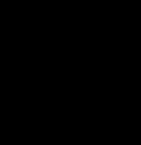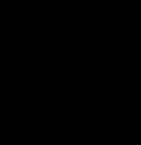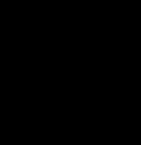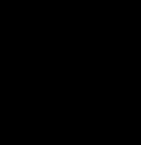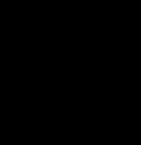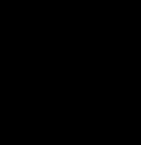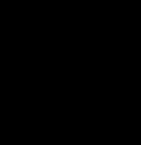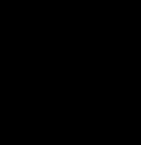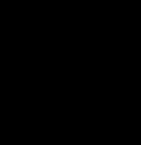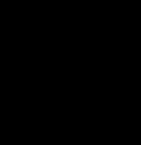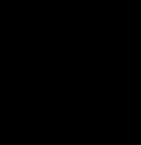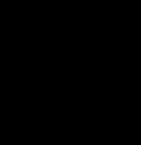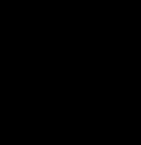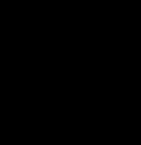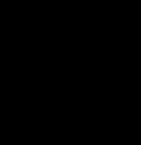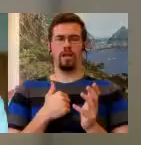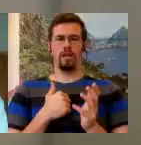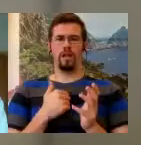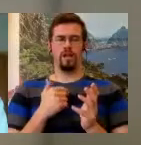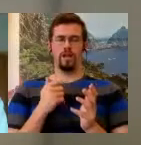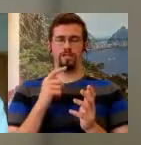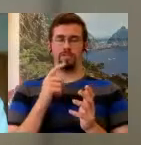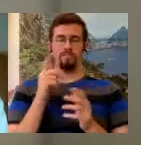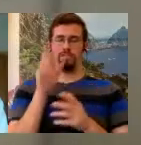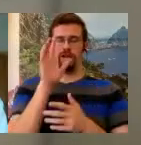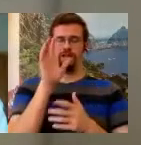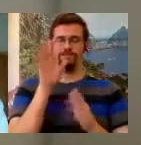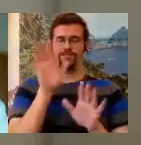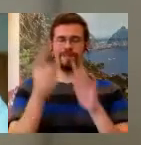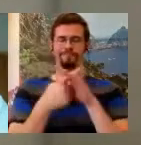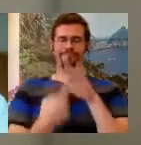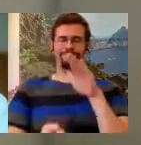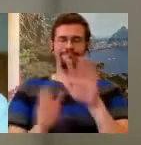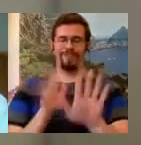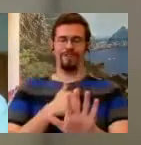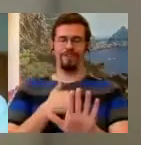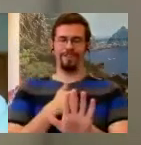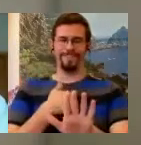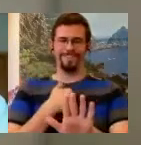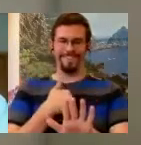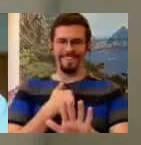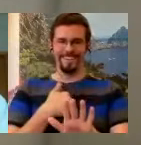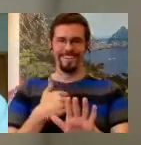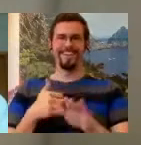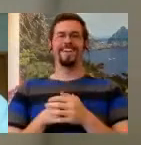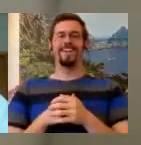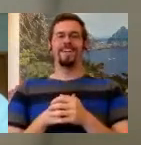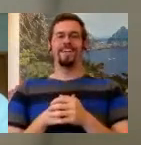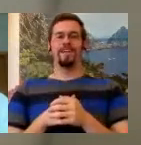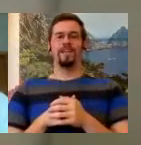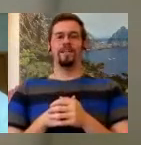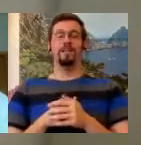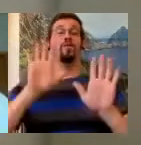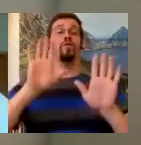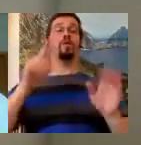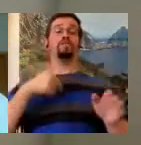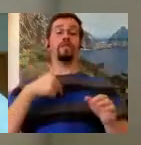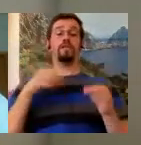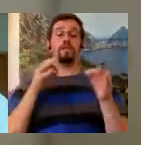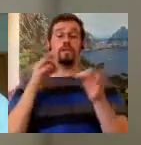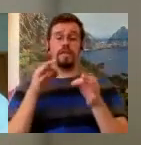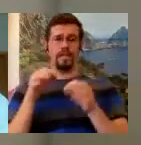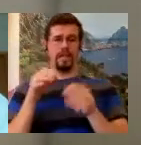Let me. I was lost in presentation. Sorry. Let me. All right. Well, let me explain. Eddie,